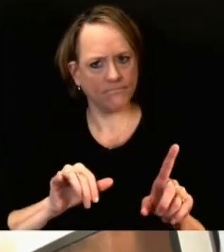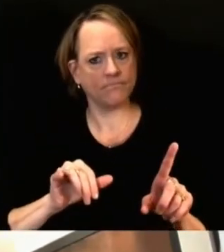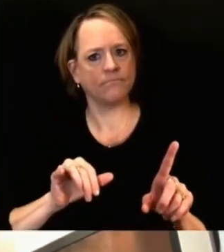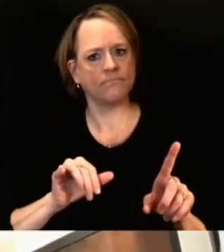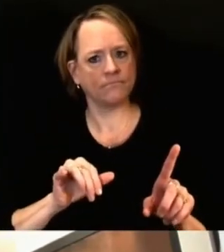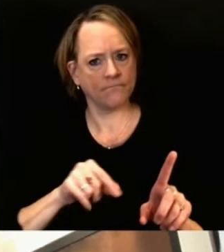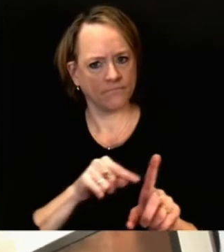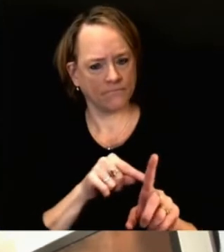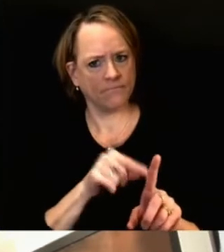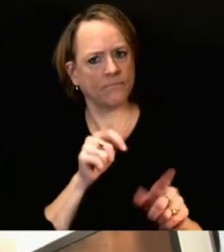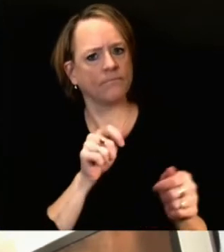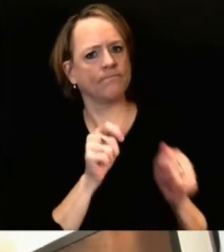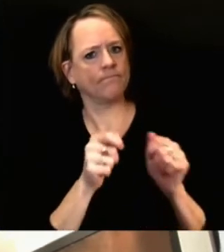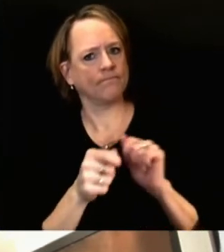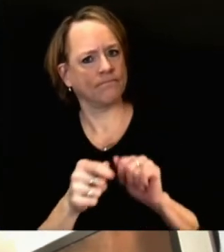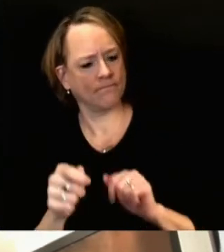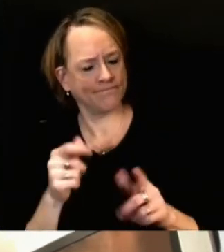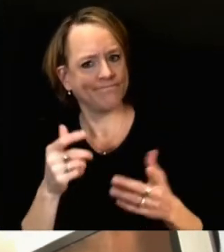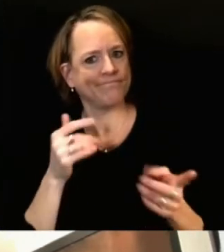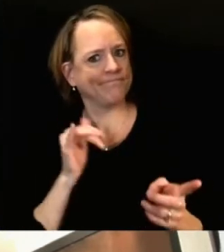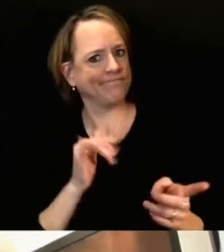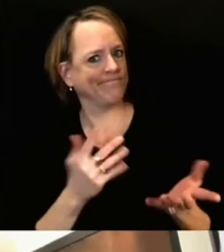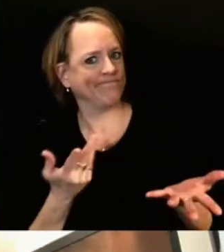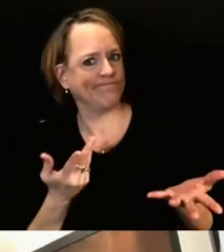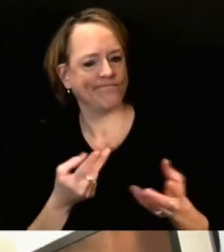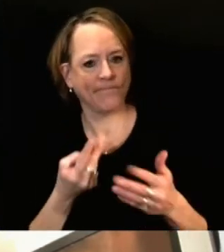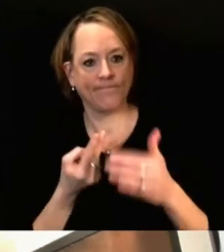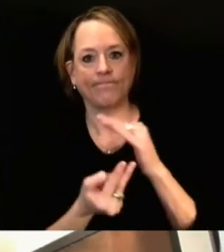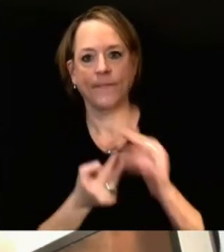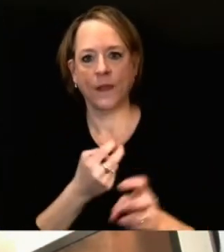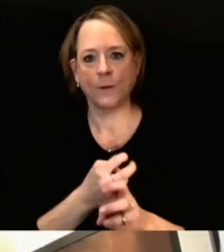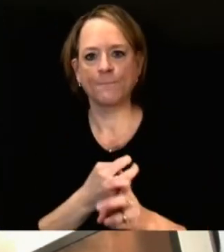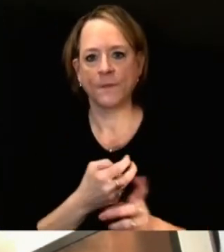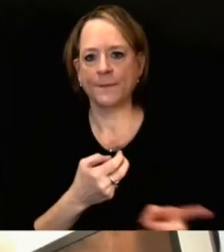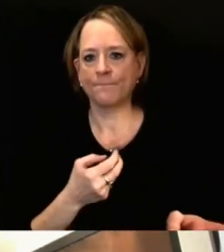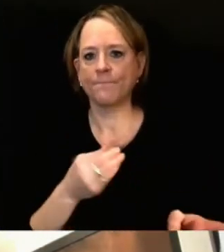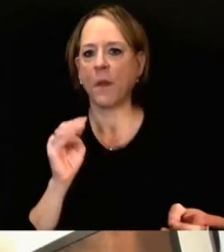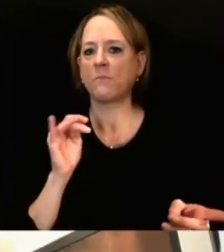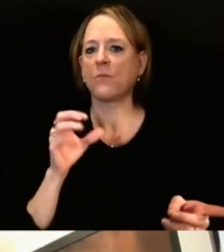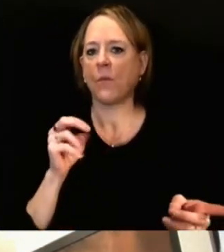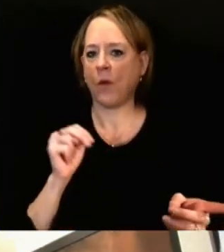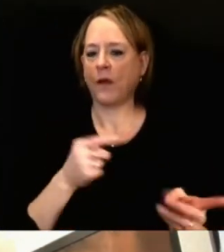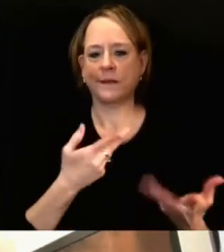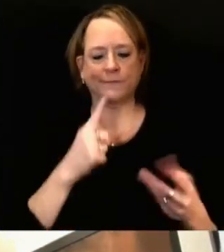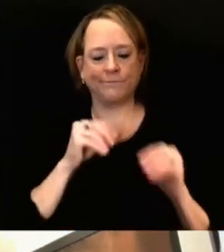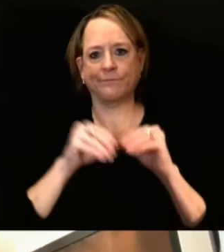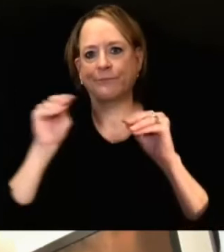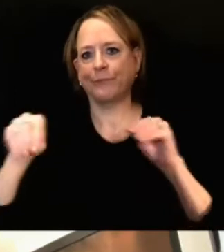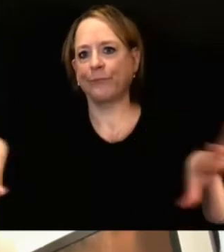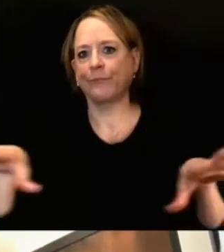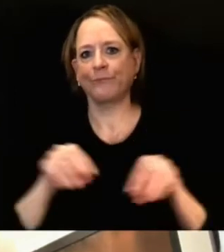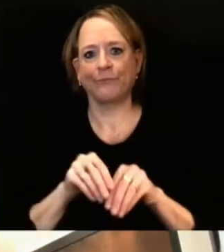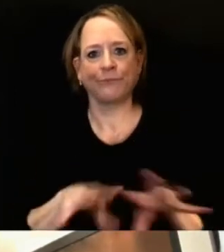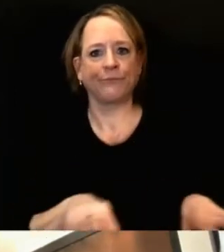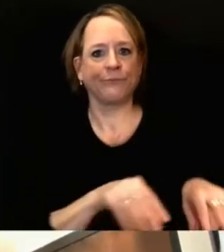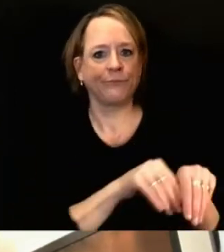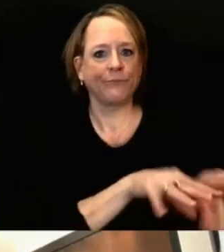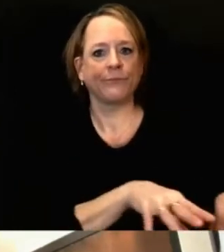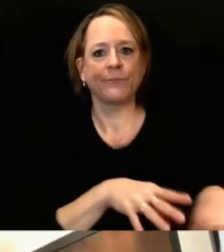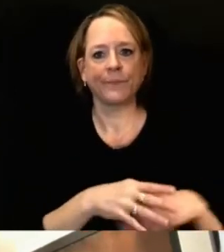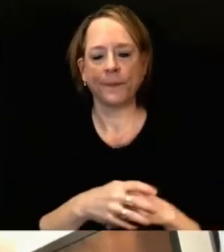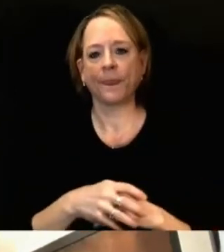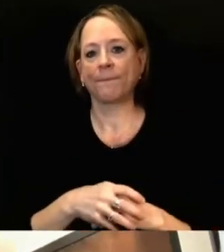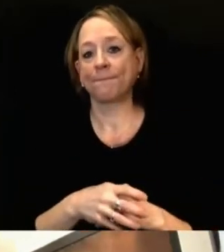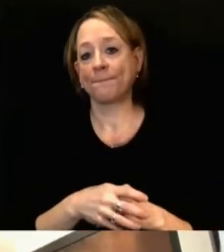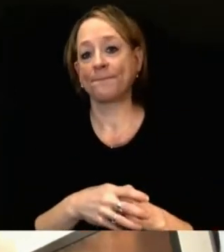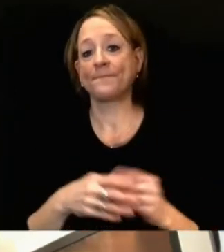long as the virus circulates and is transmitted from person to person around the world, there's going to be some risk that happens.